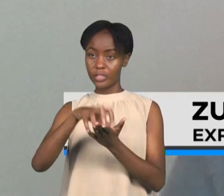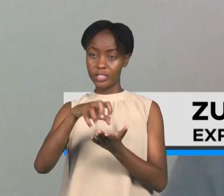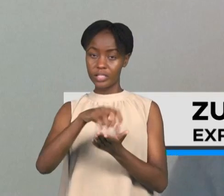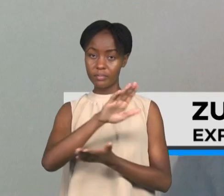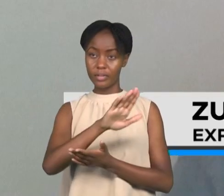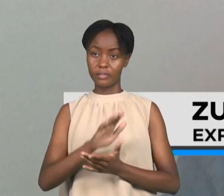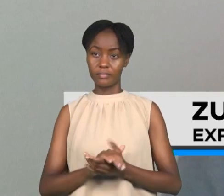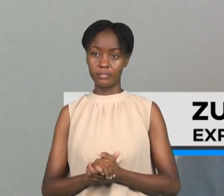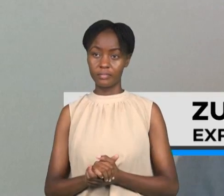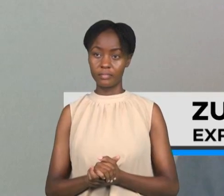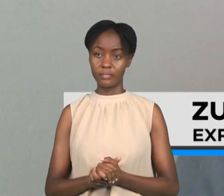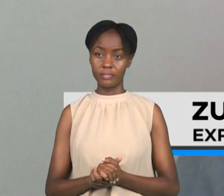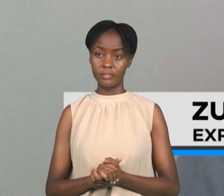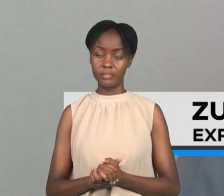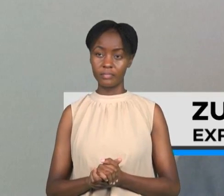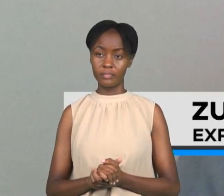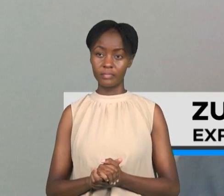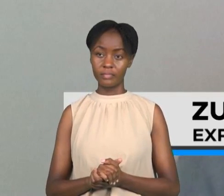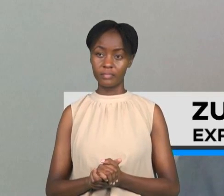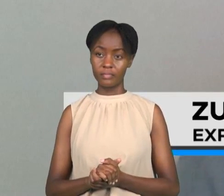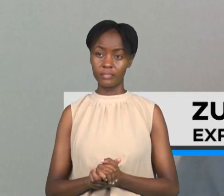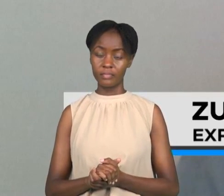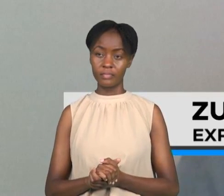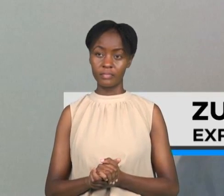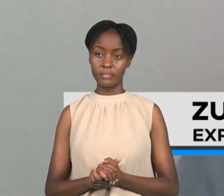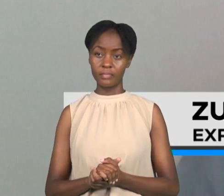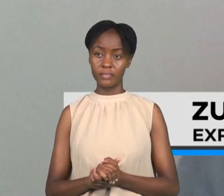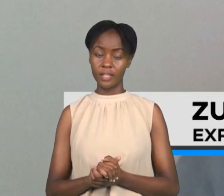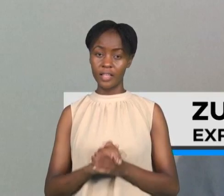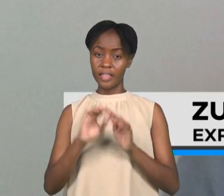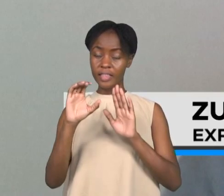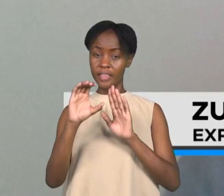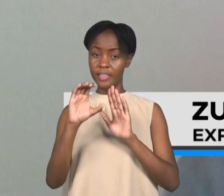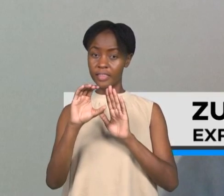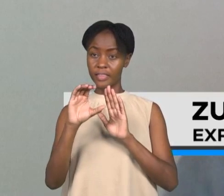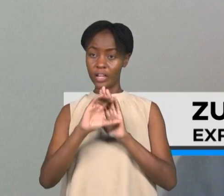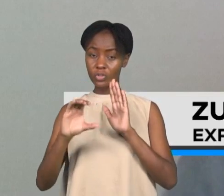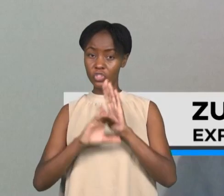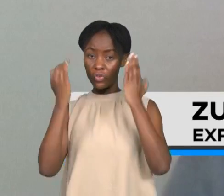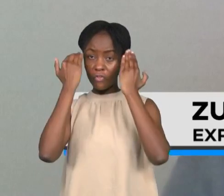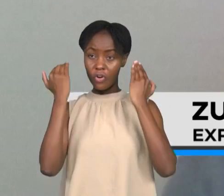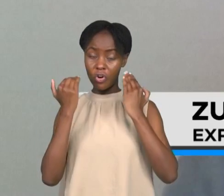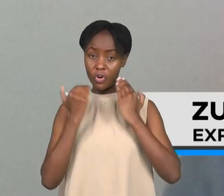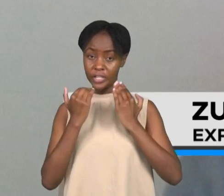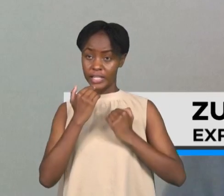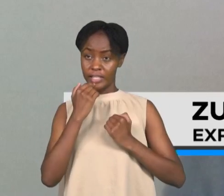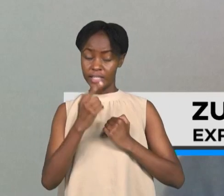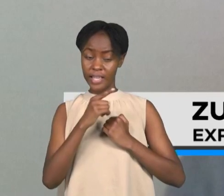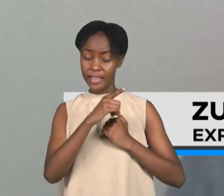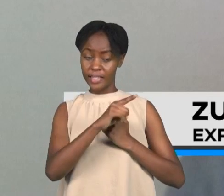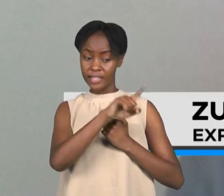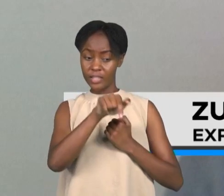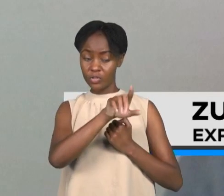What the Constitutional Court's going to do. But while it says nothing, Zuma is still, under